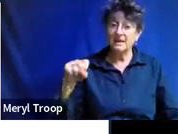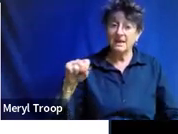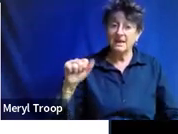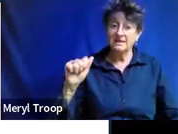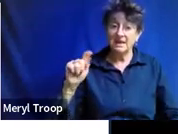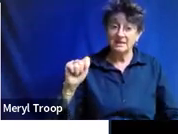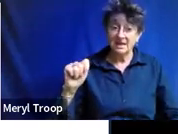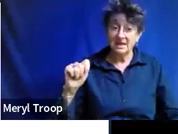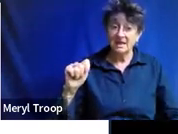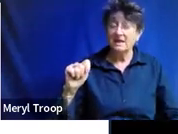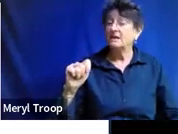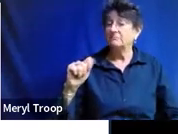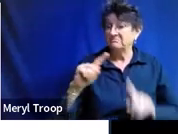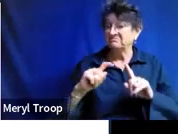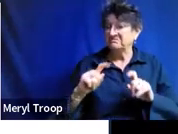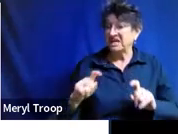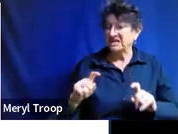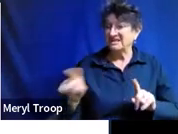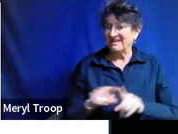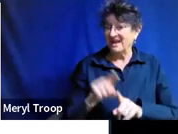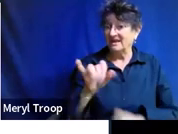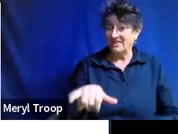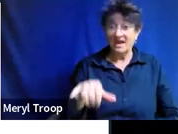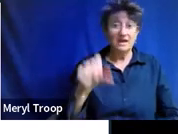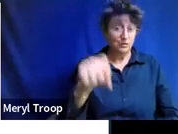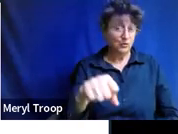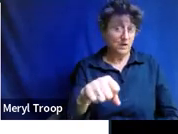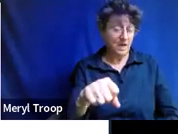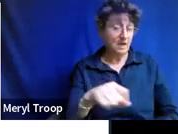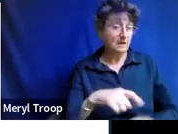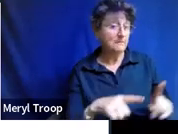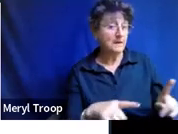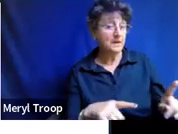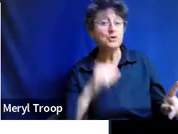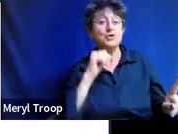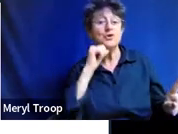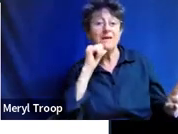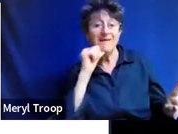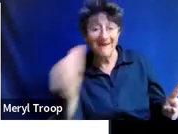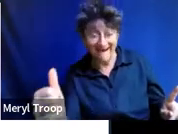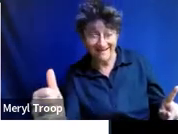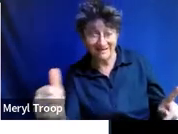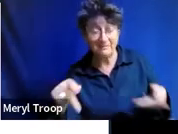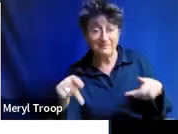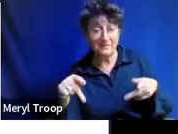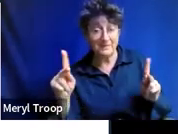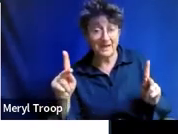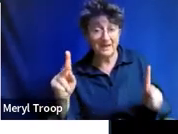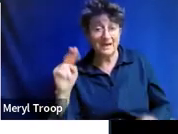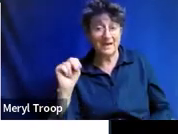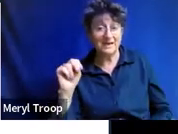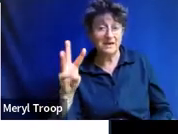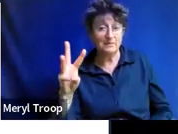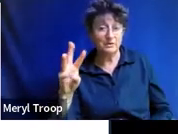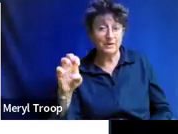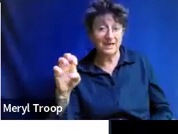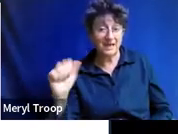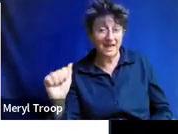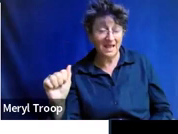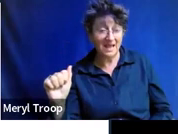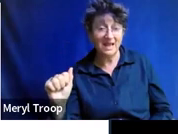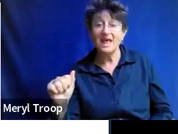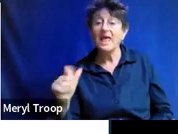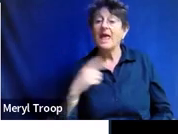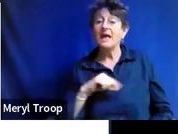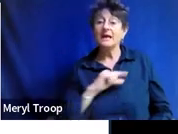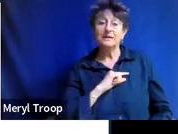but you cannot NWEAs, you know, those eligibility